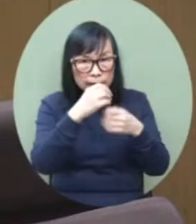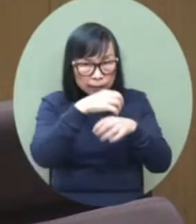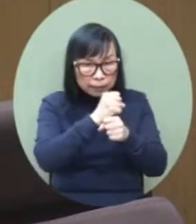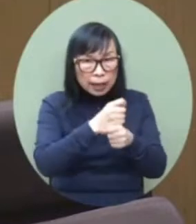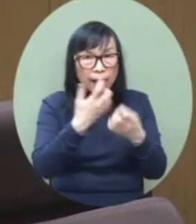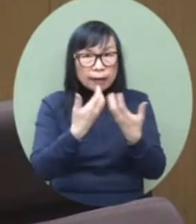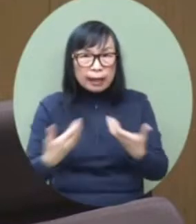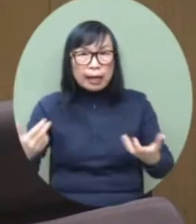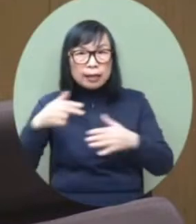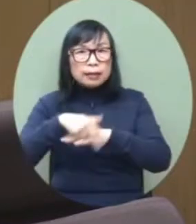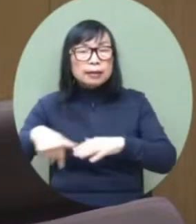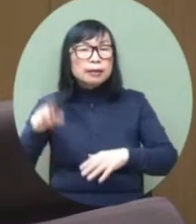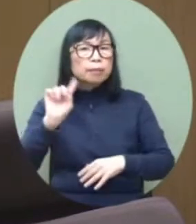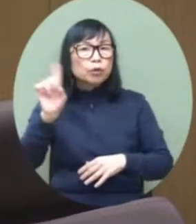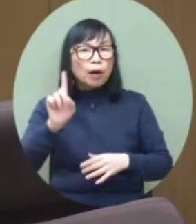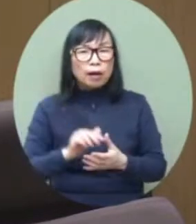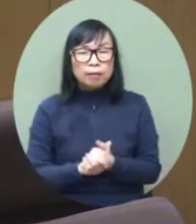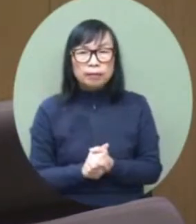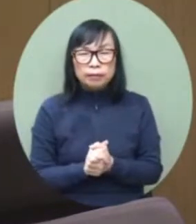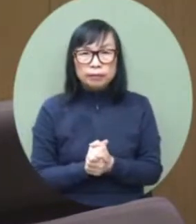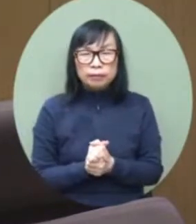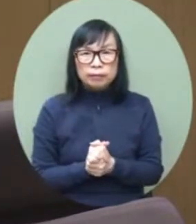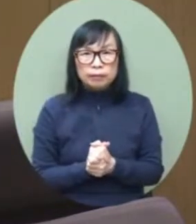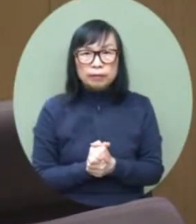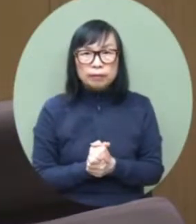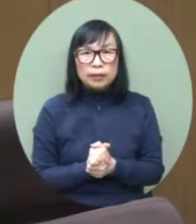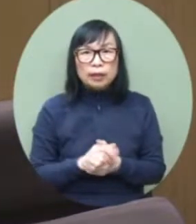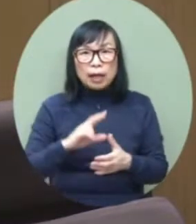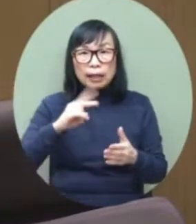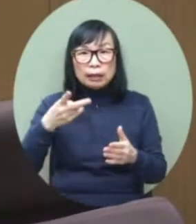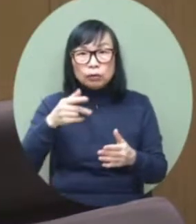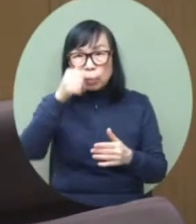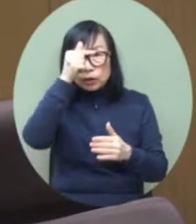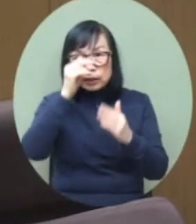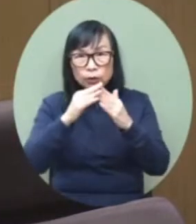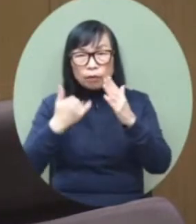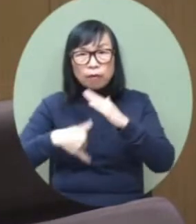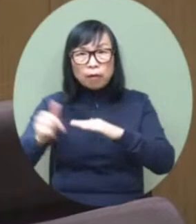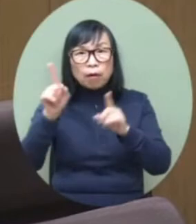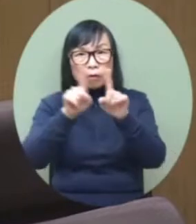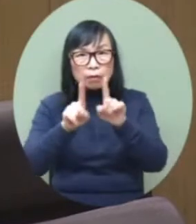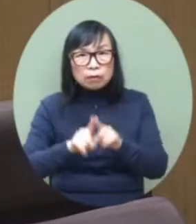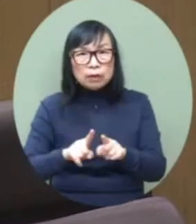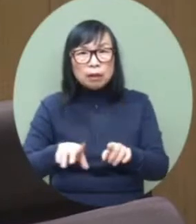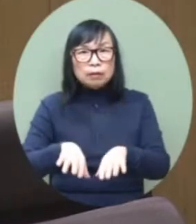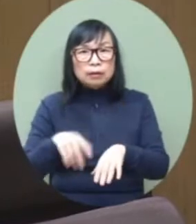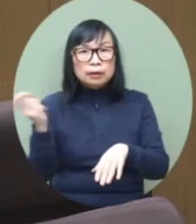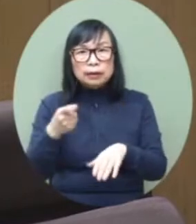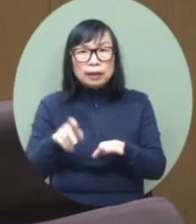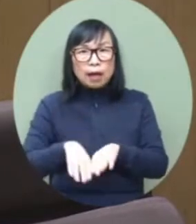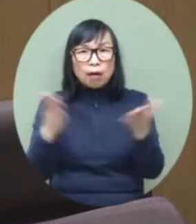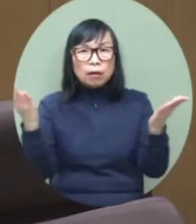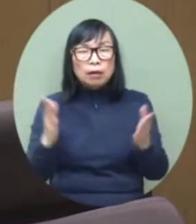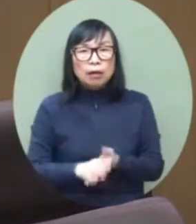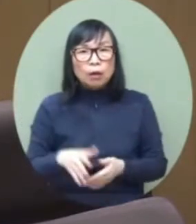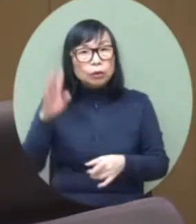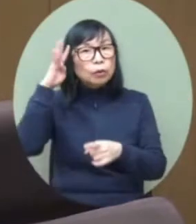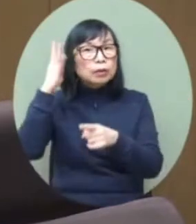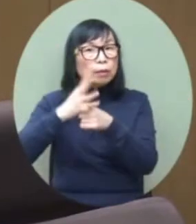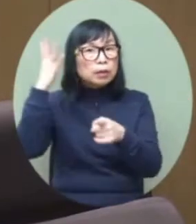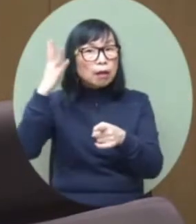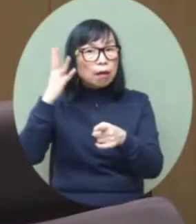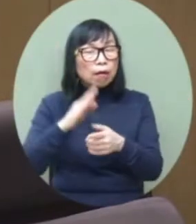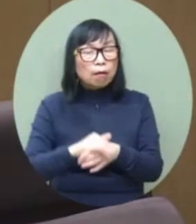mass testing, how will you handle the quarantine? You also mentioned adjusting the discharge